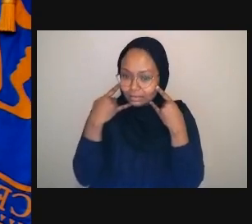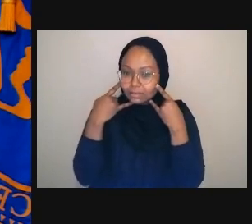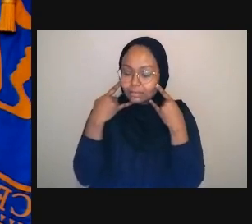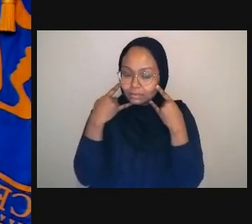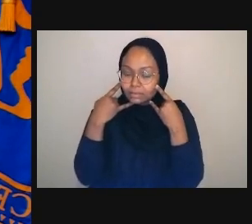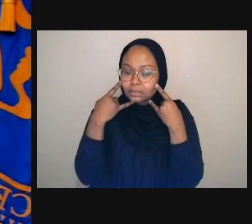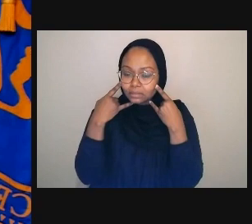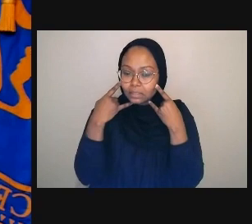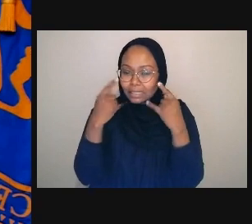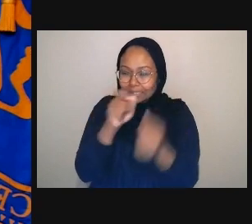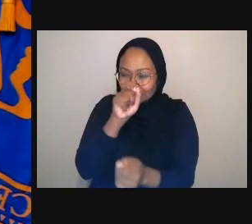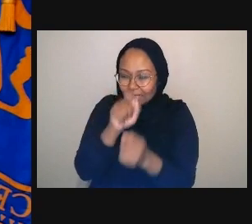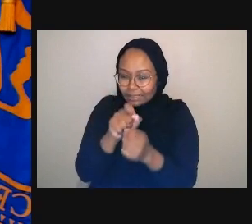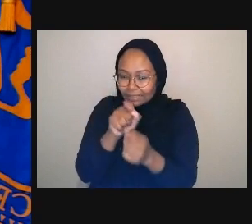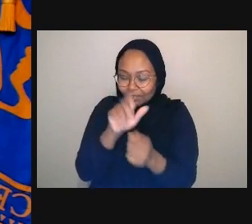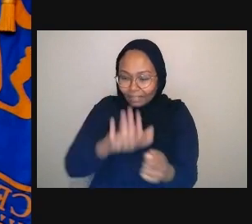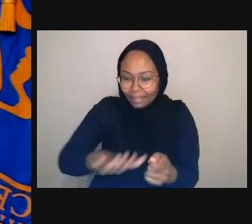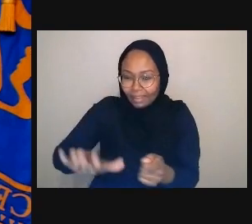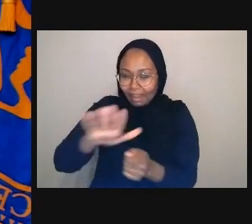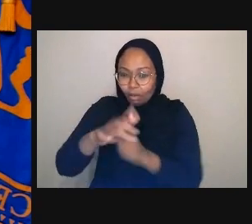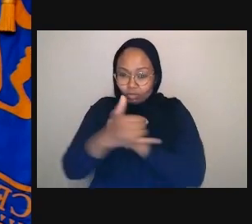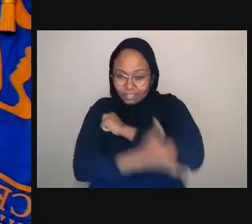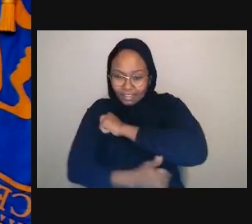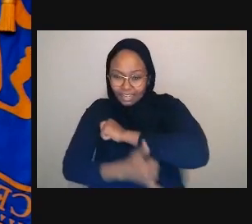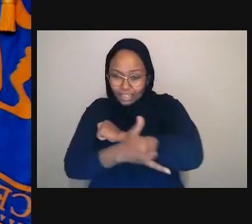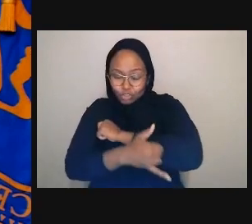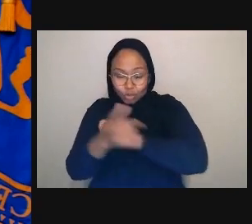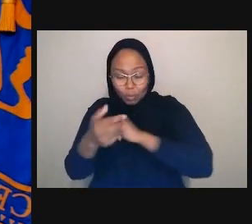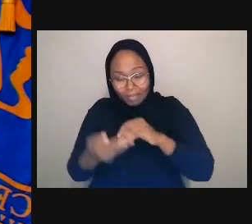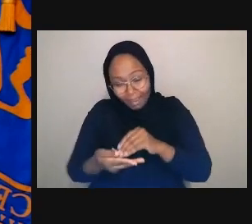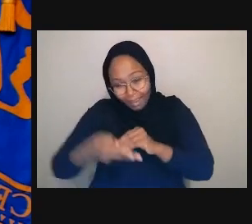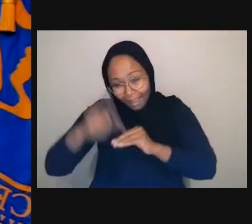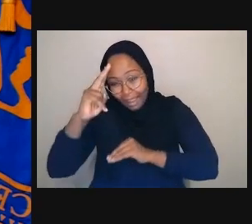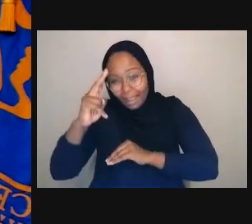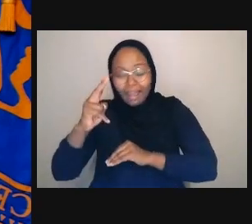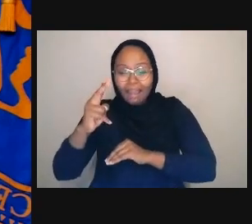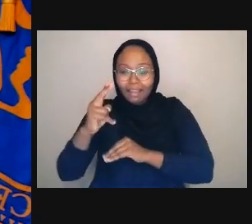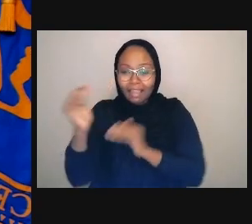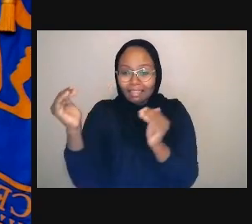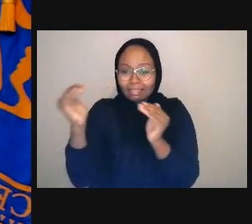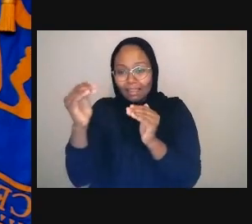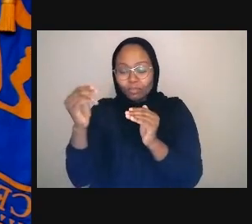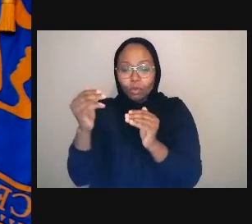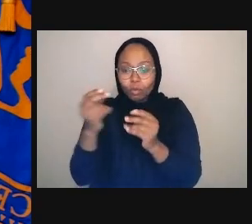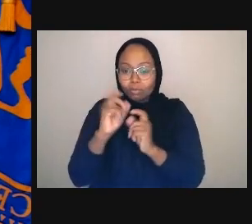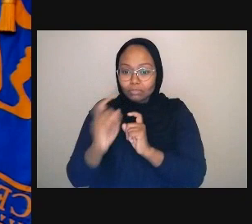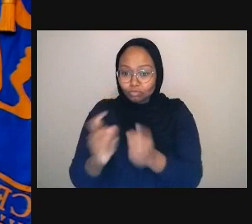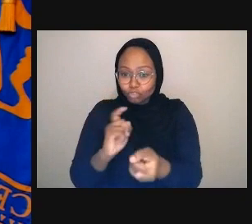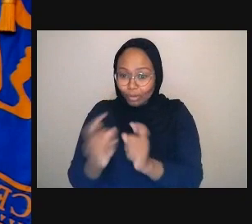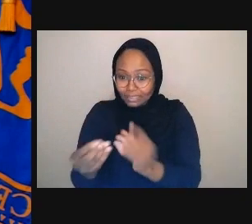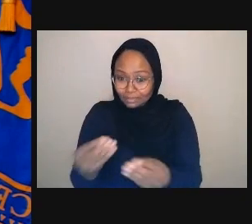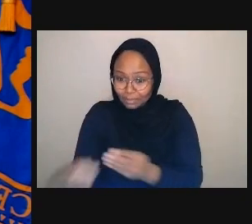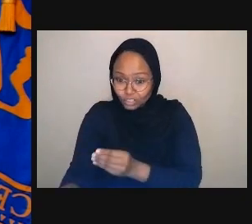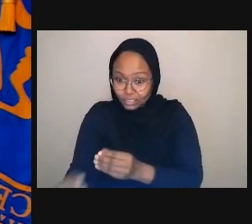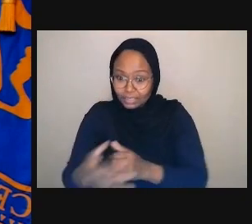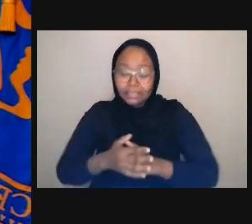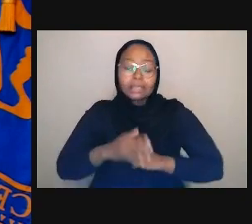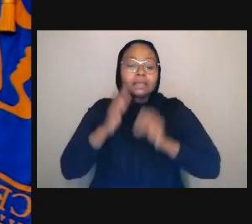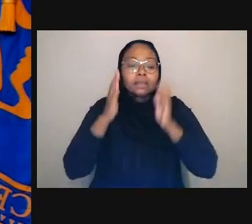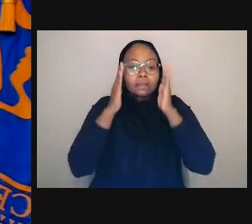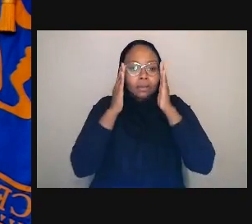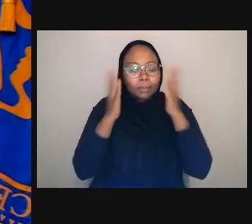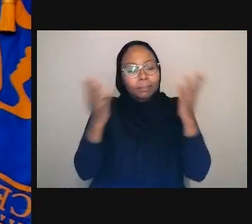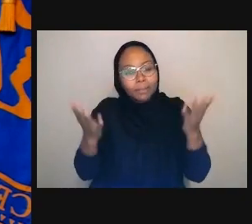particularly in areas of the country with a high level of transmission. At the college level, Mikhail, what I think you're starting